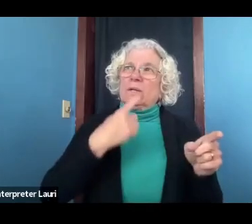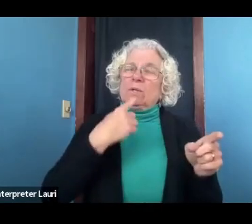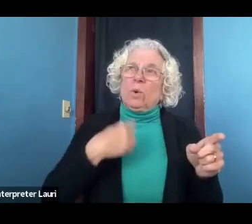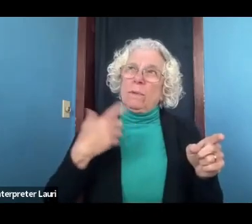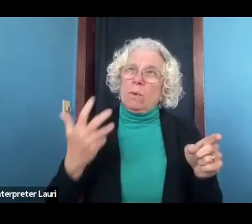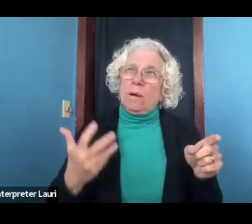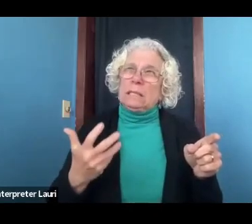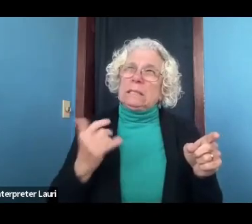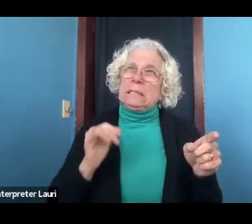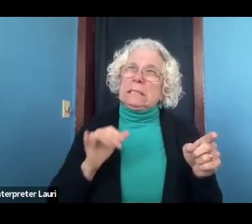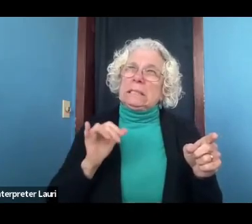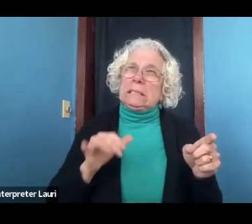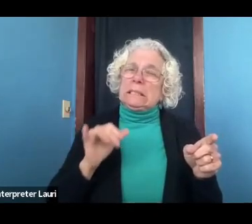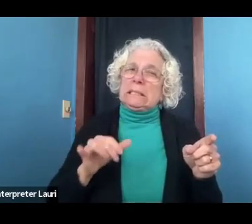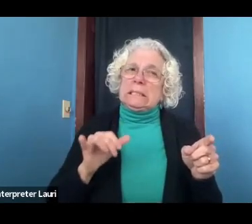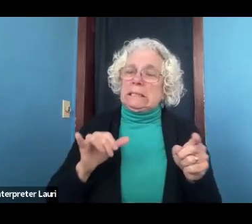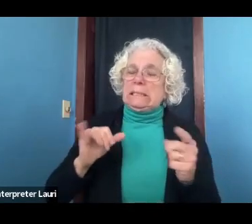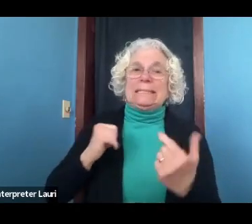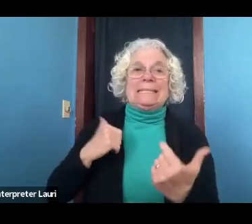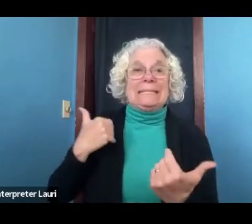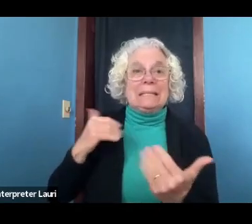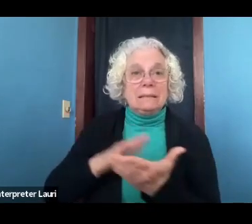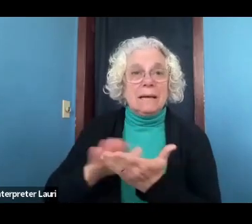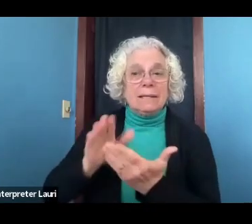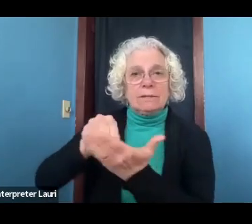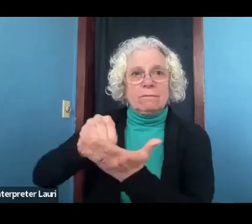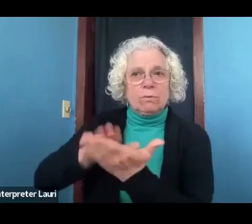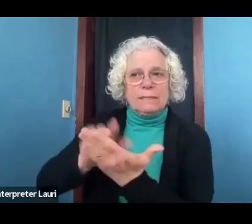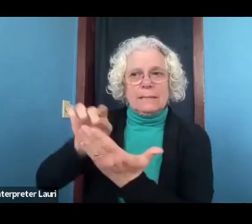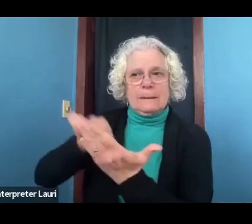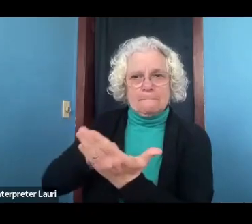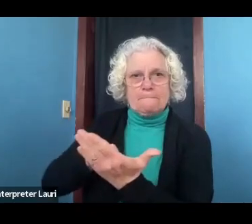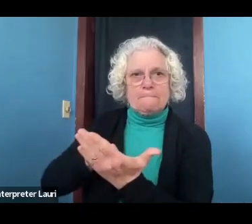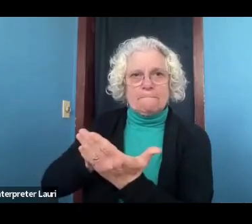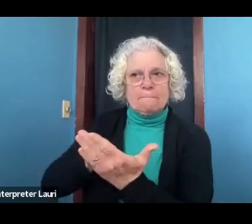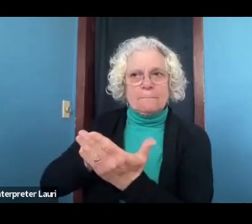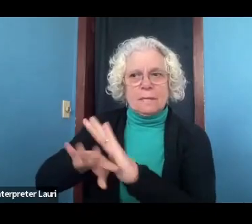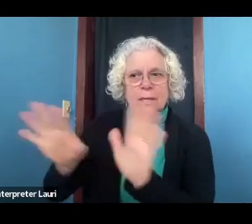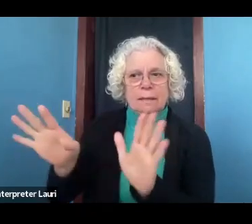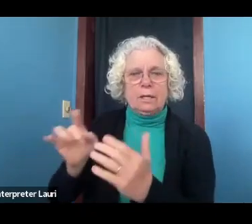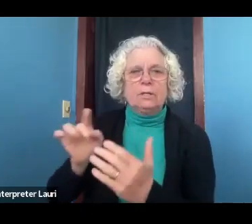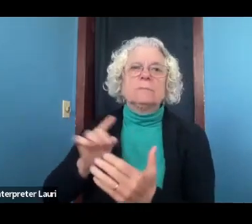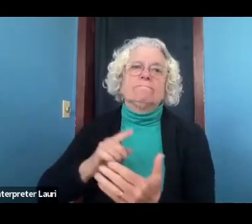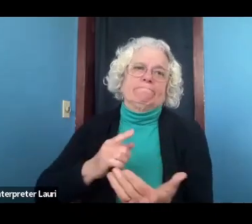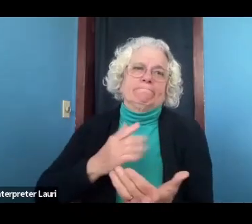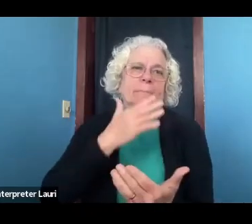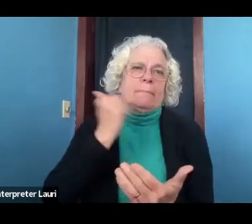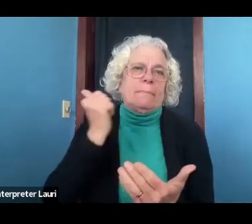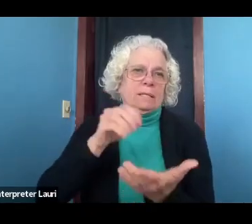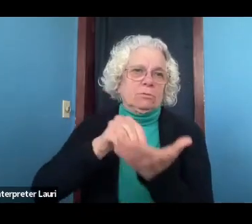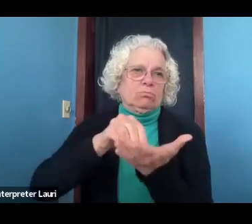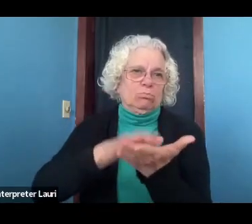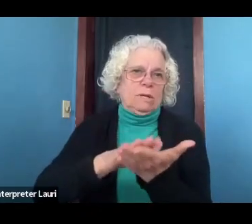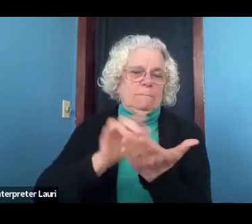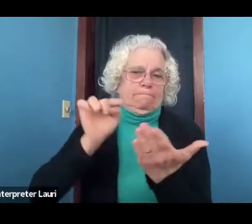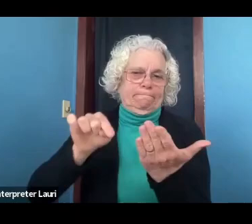It's nice to have the reminders in the instruction. So write things down about in there if you